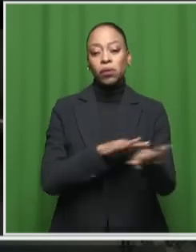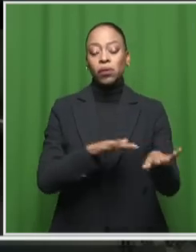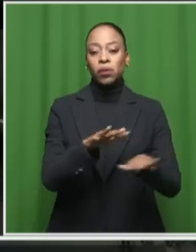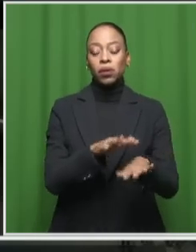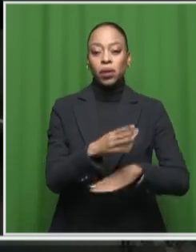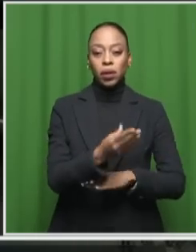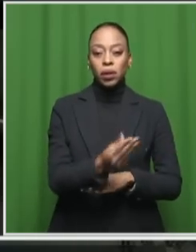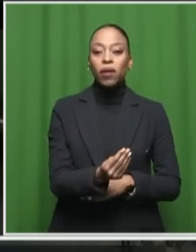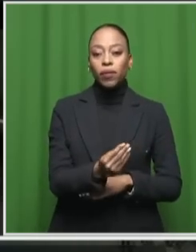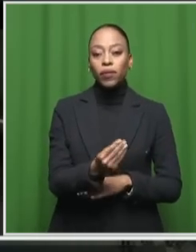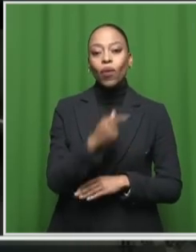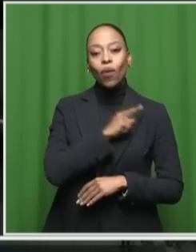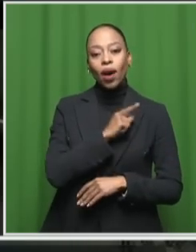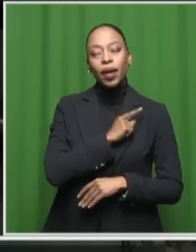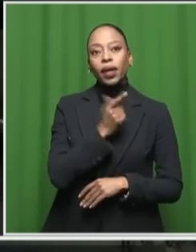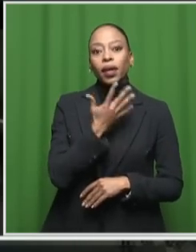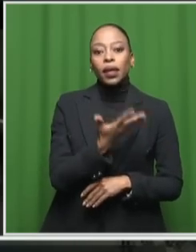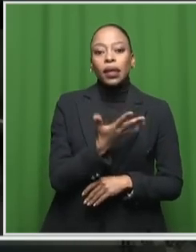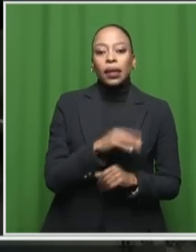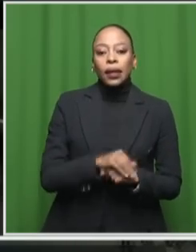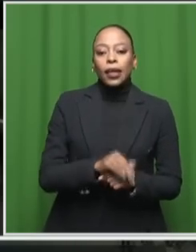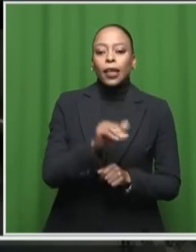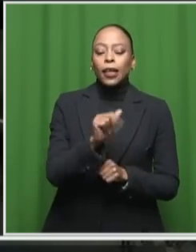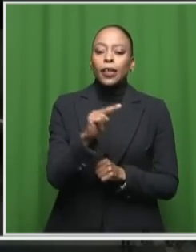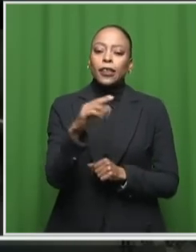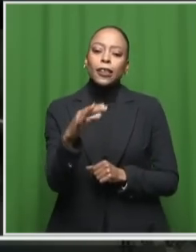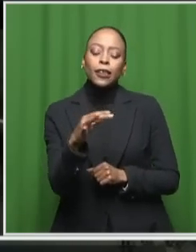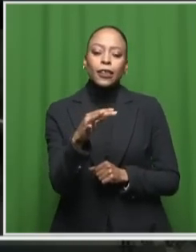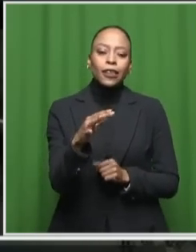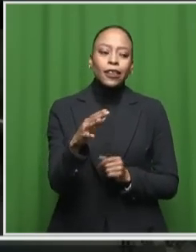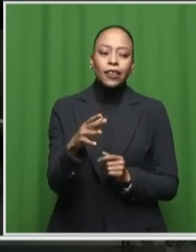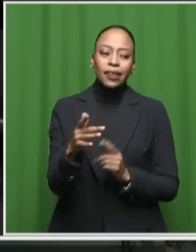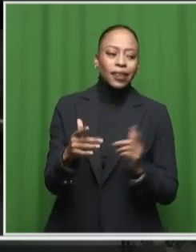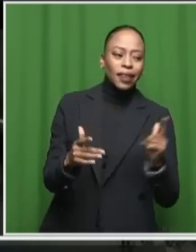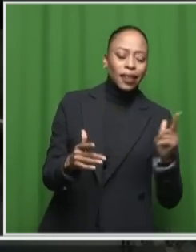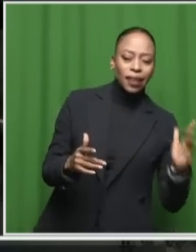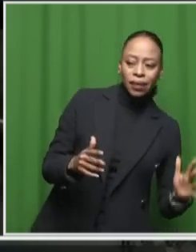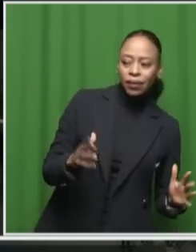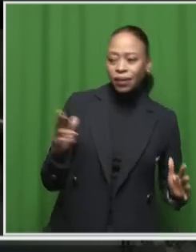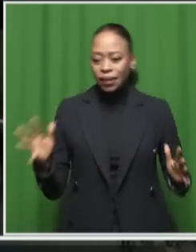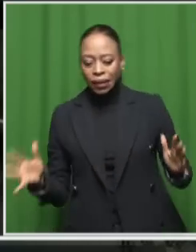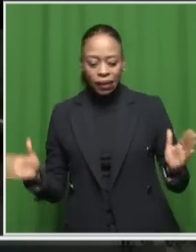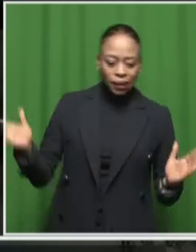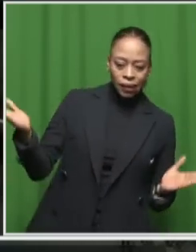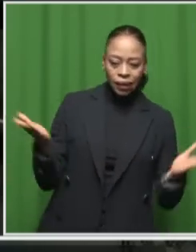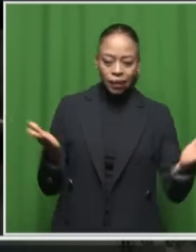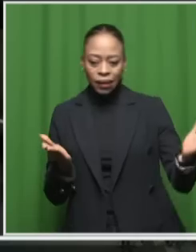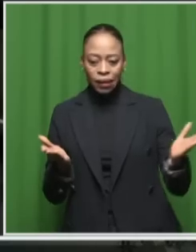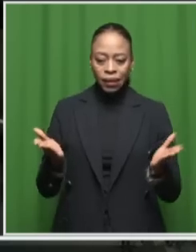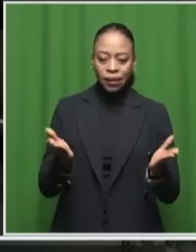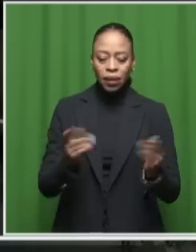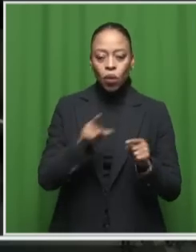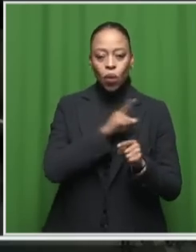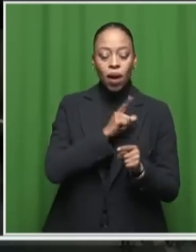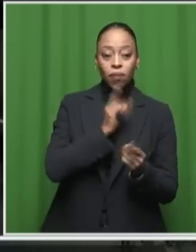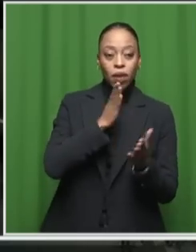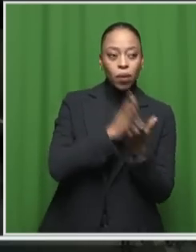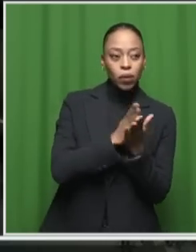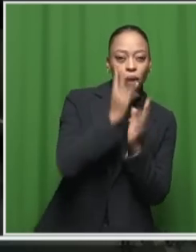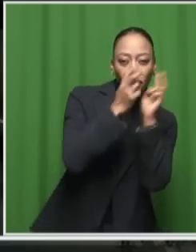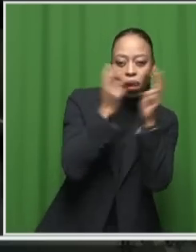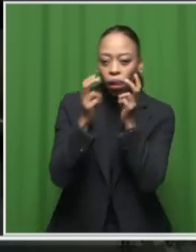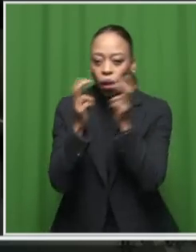here because they've been courted to the left and to the right, or maybe it's them doing the courting. However